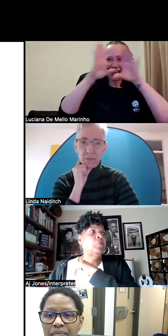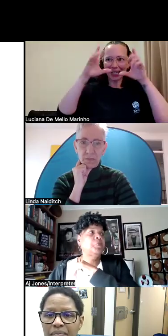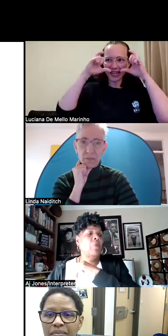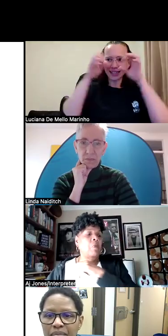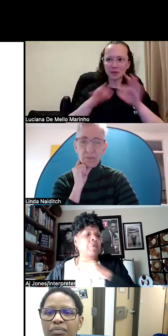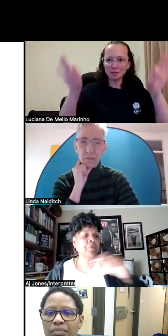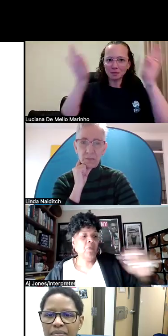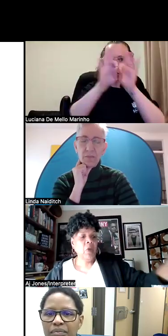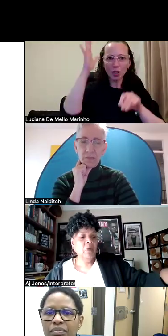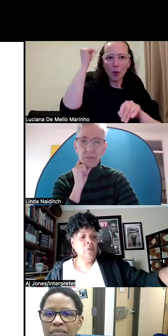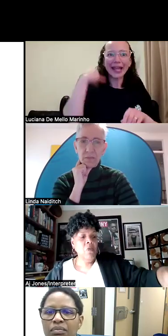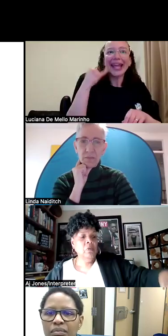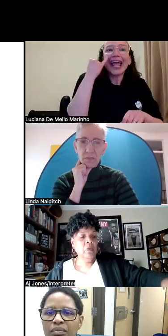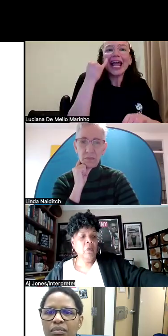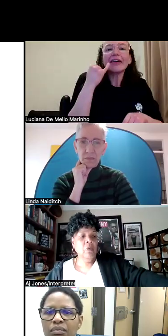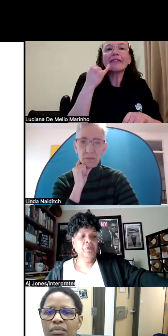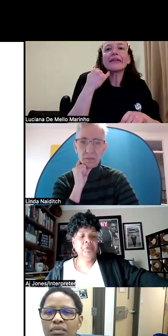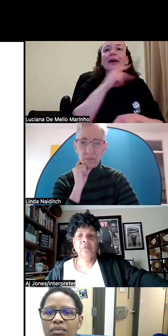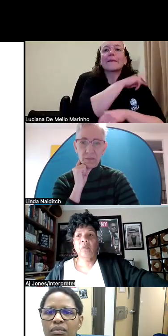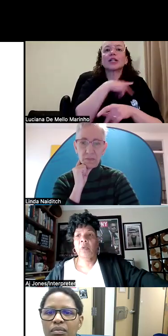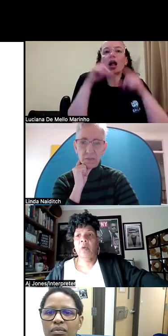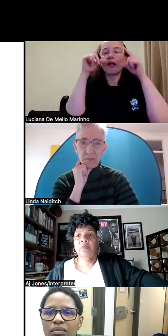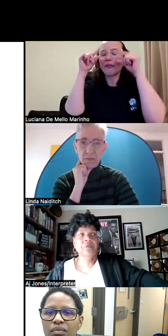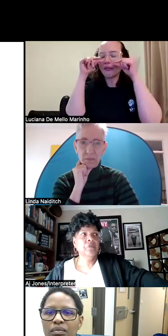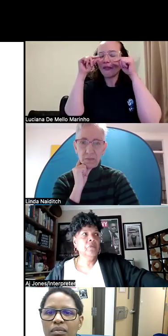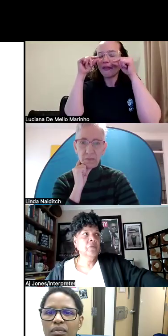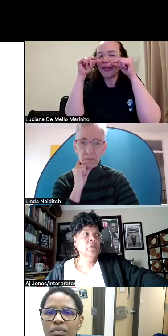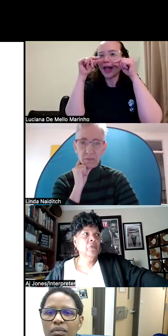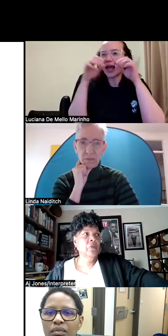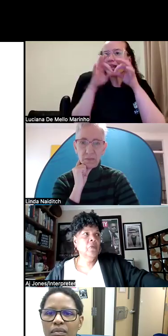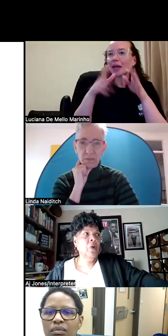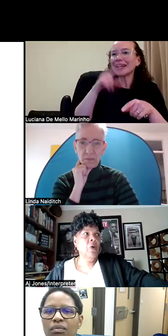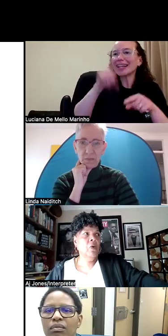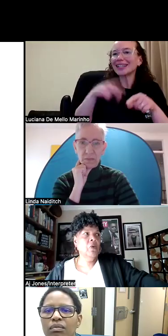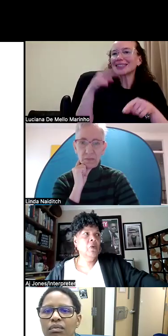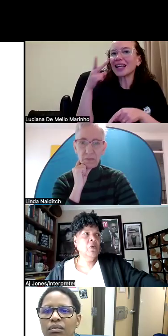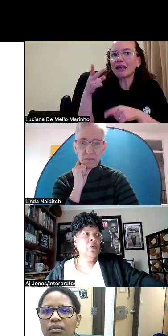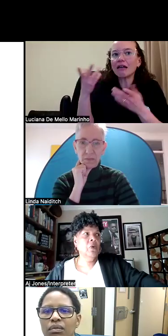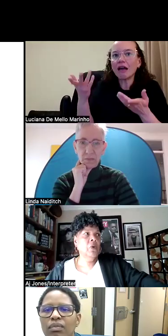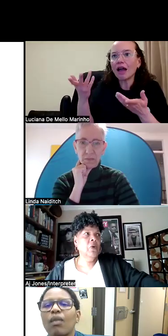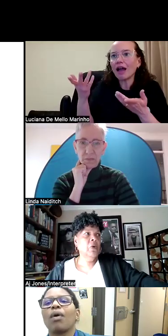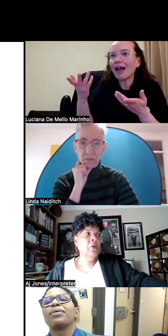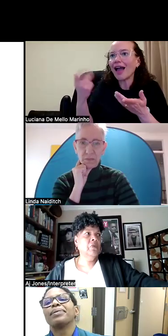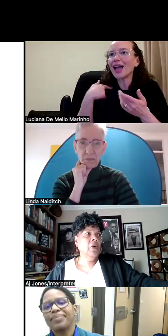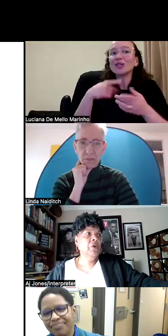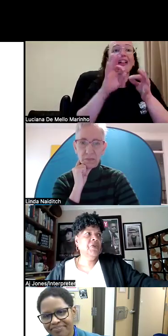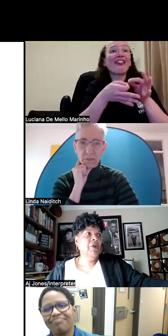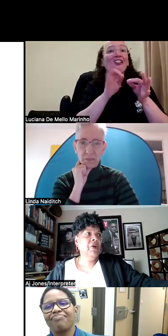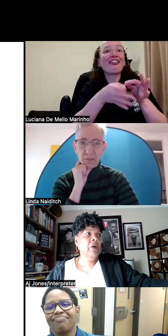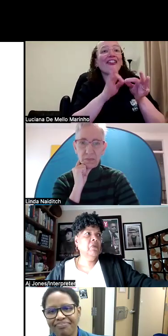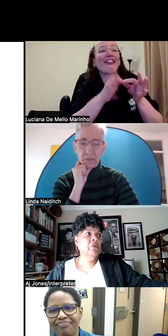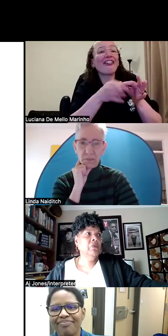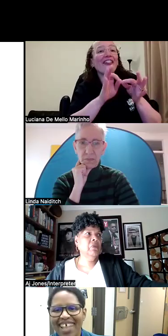remember about the glasses. The clear glasses are really important. If in the event the patient's eyes are closed, the interpreter can't